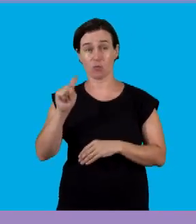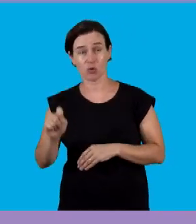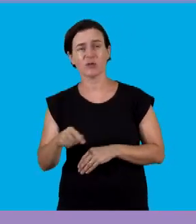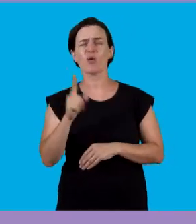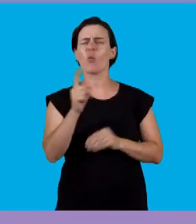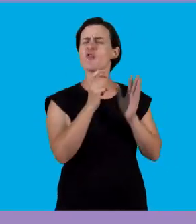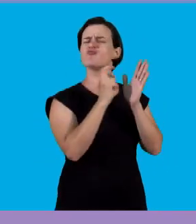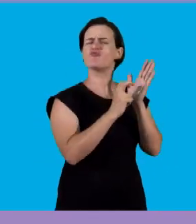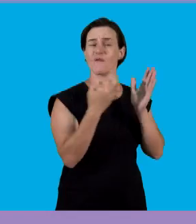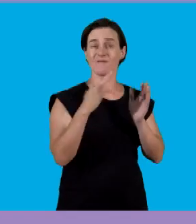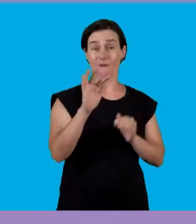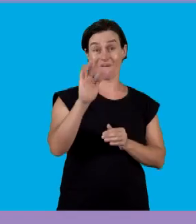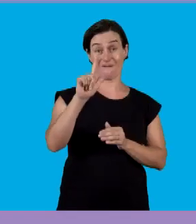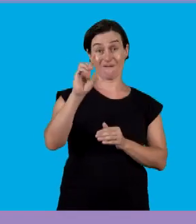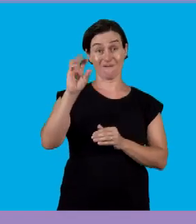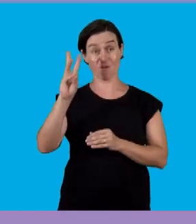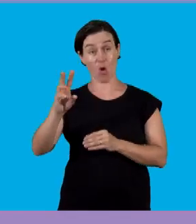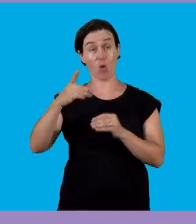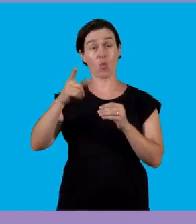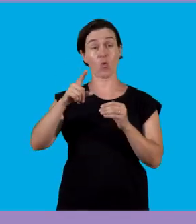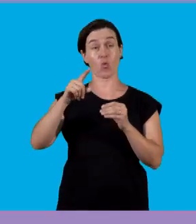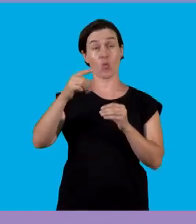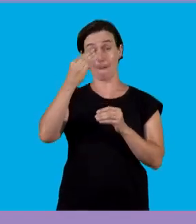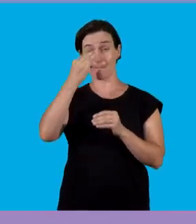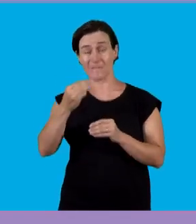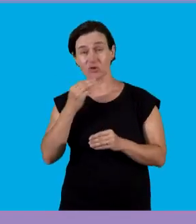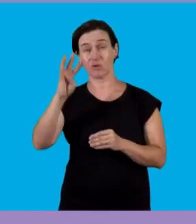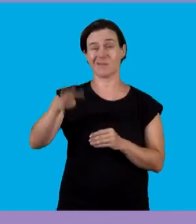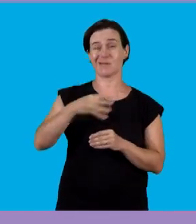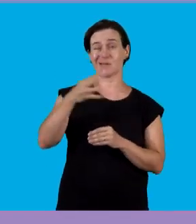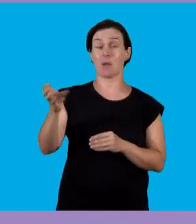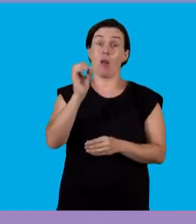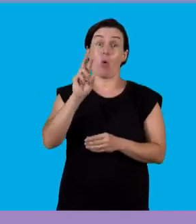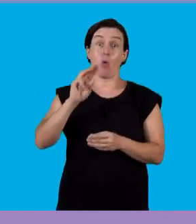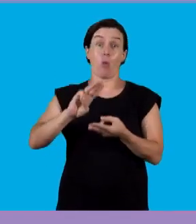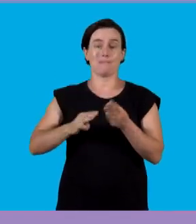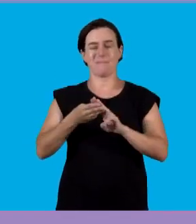diagrams, tables, and formulae or equations.